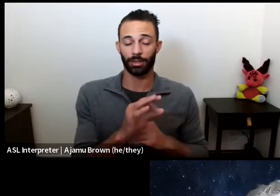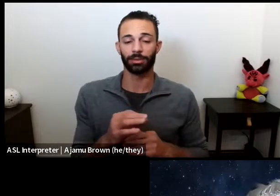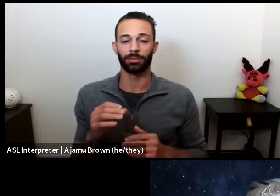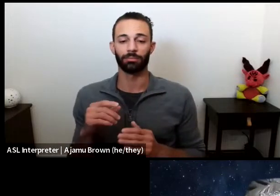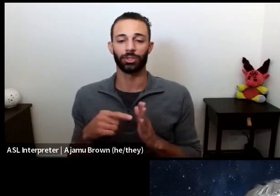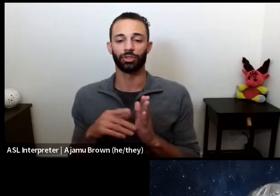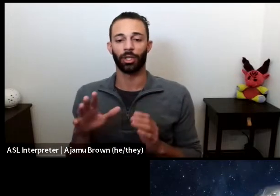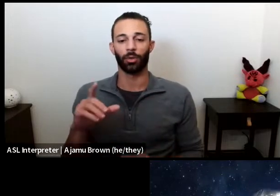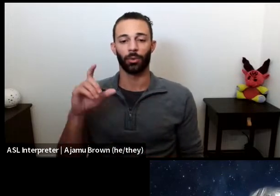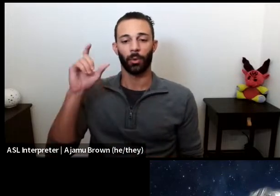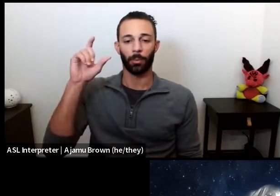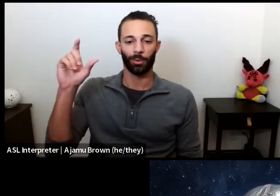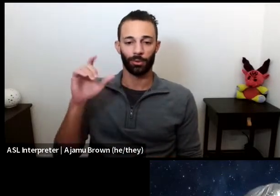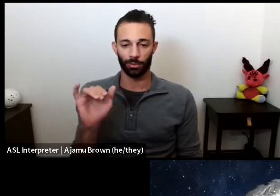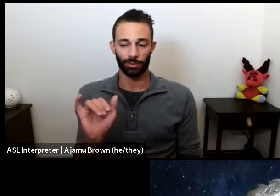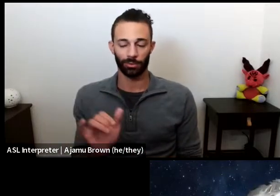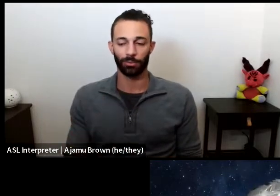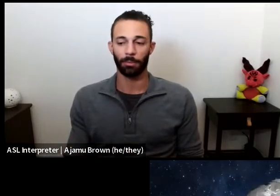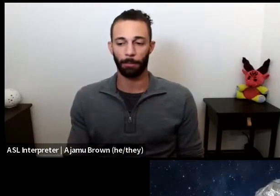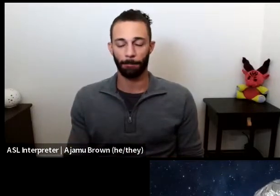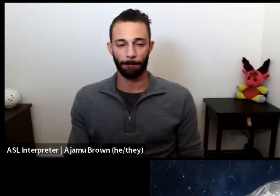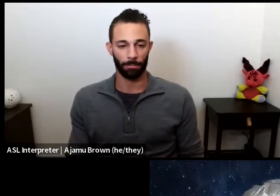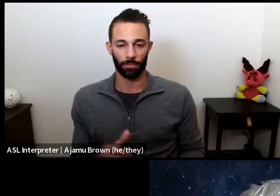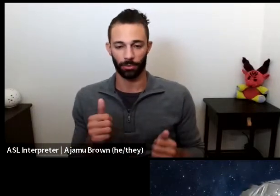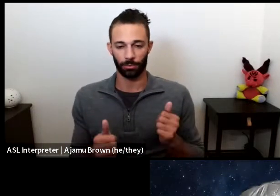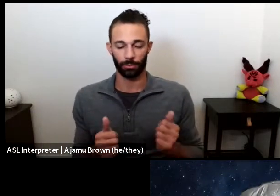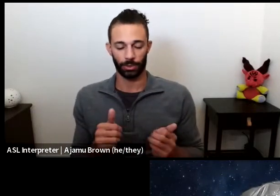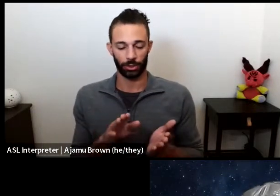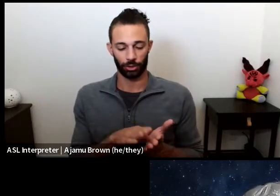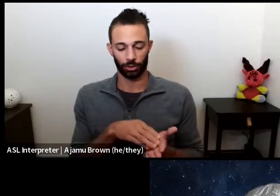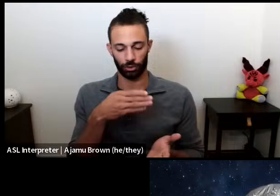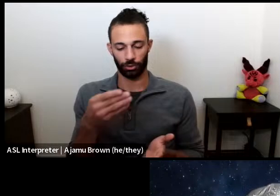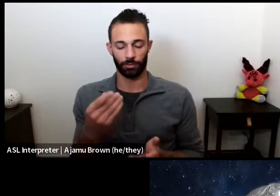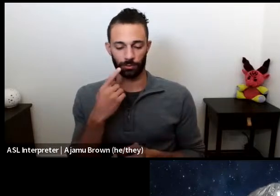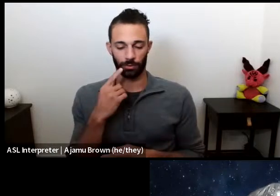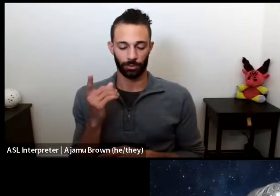And there you are. Let's see which deck is for you.